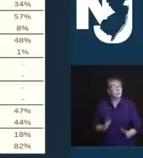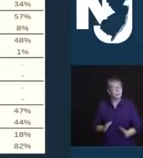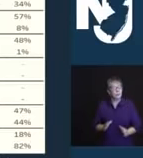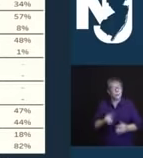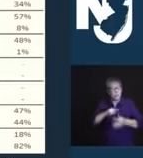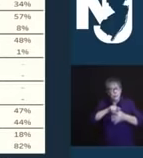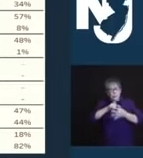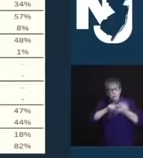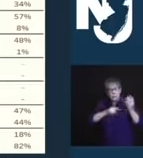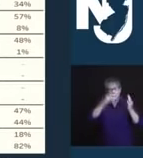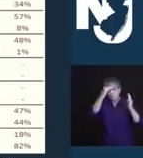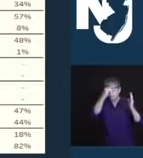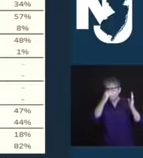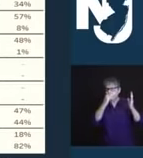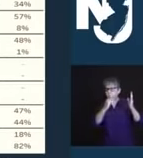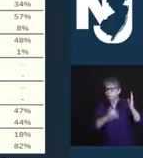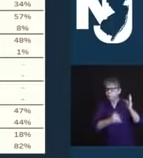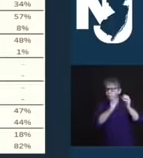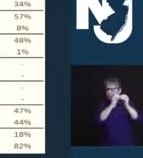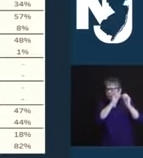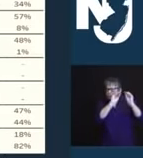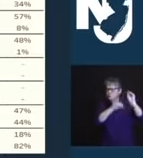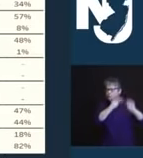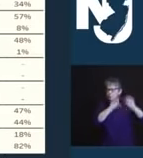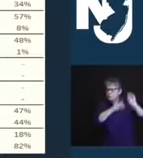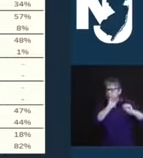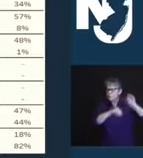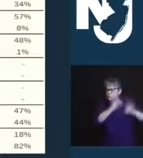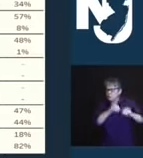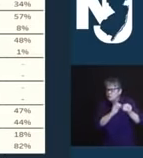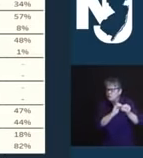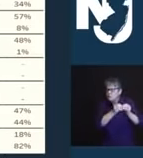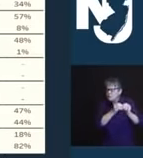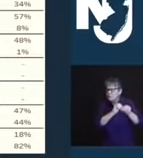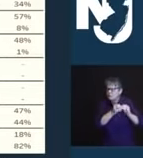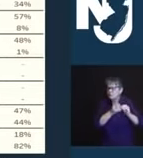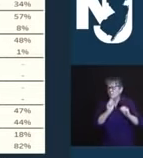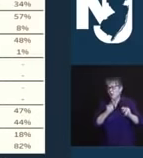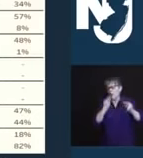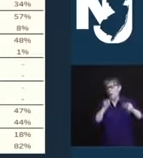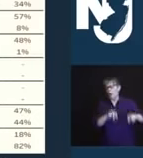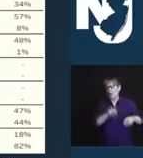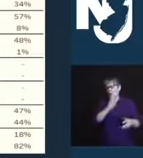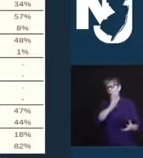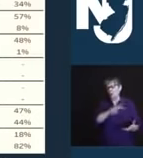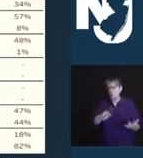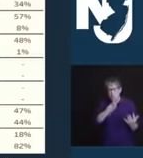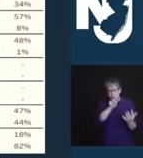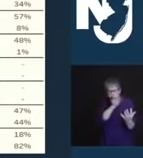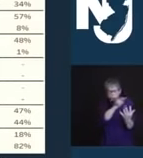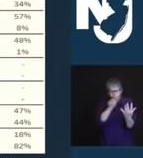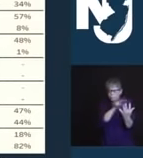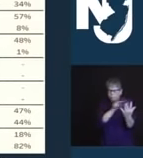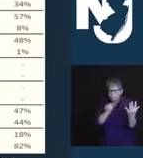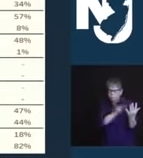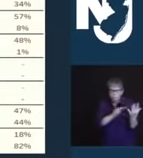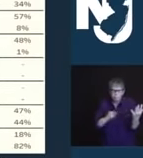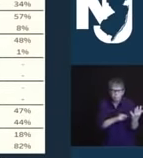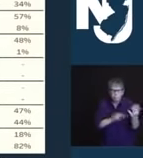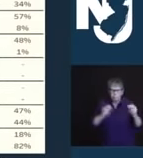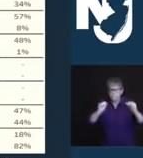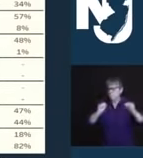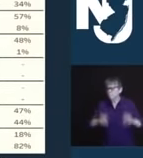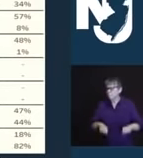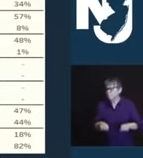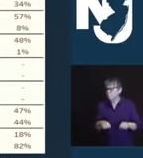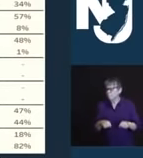eye chart, which is also online at covid19.nj.gov, is for the week prior to last, but it nonetheless gives us a